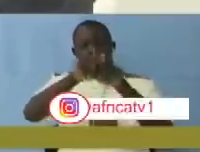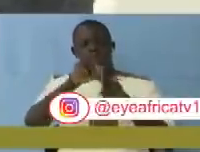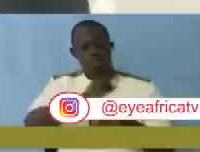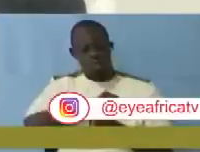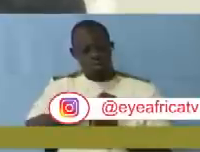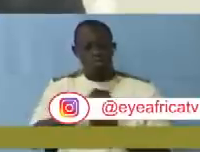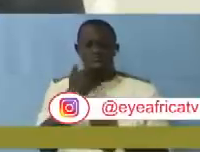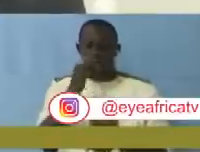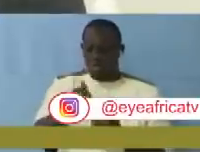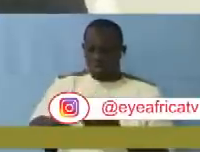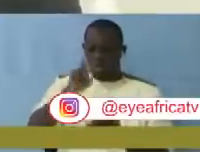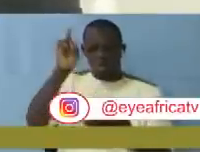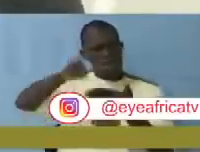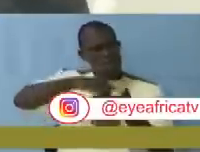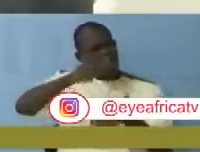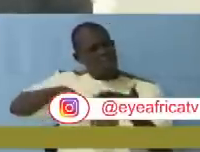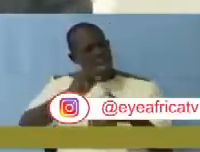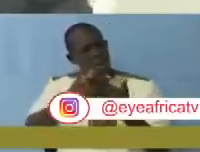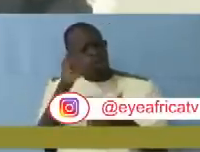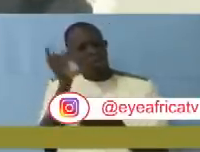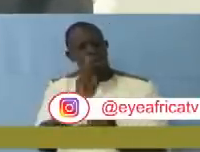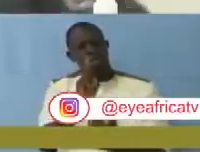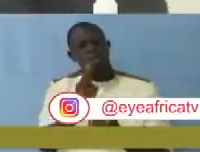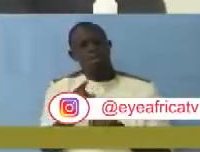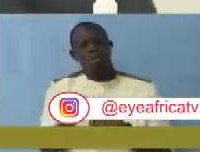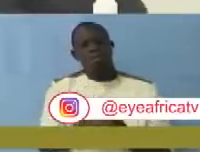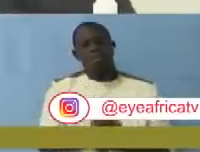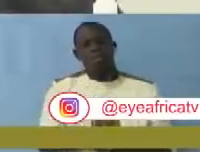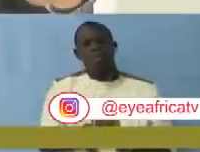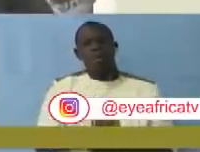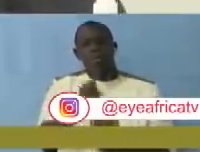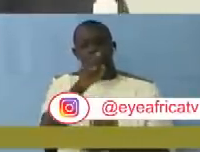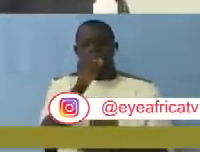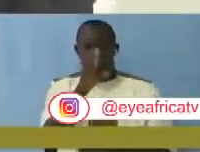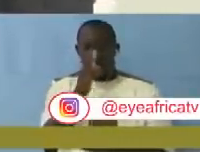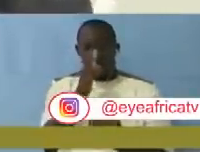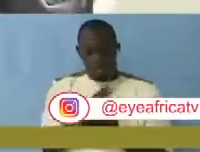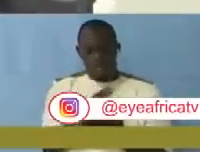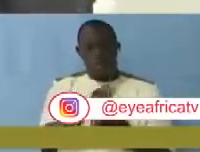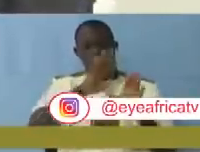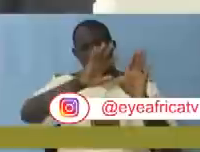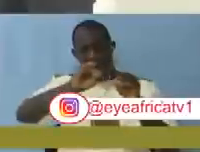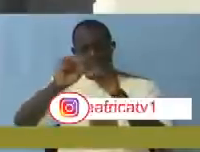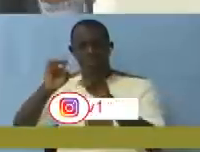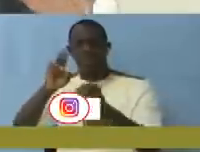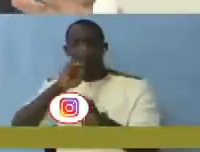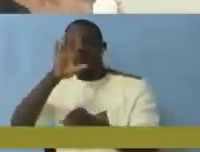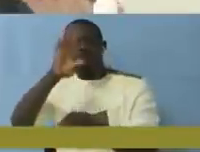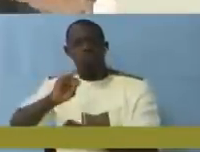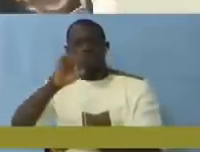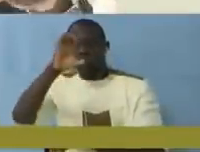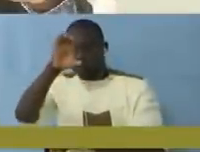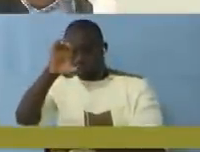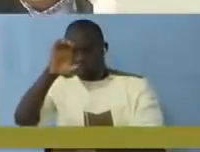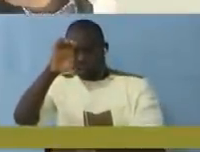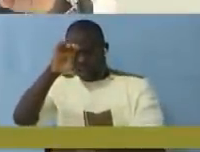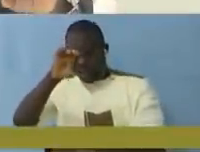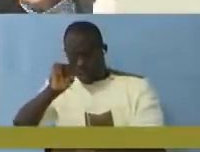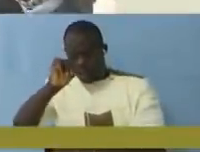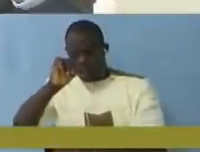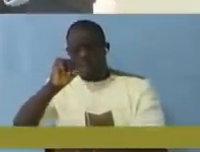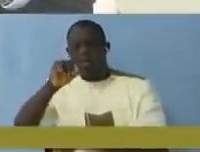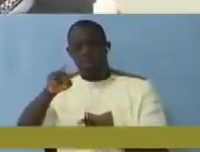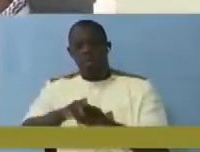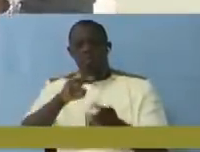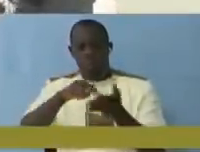Is he wrong? You saying that this was an operation by CE, counter-espionage.